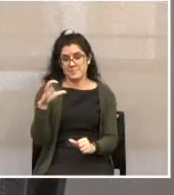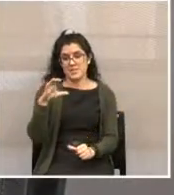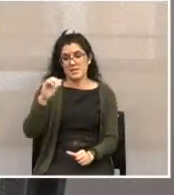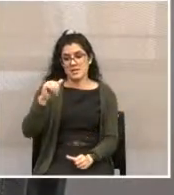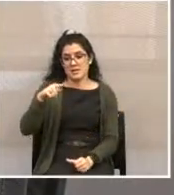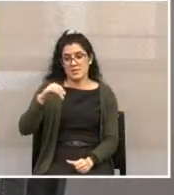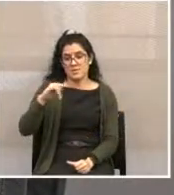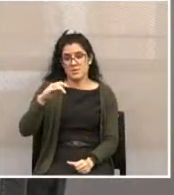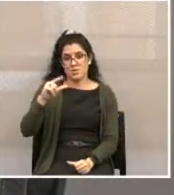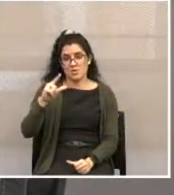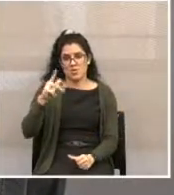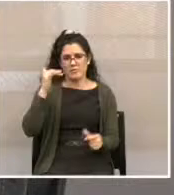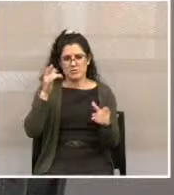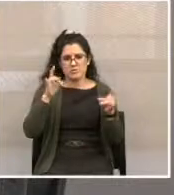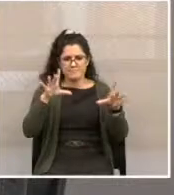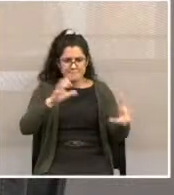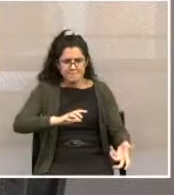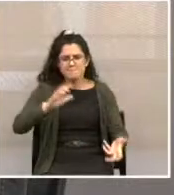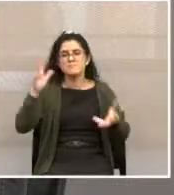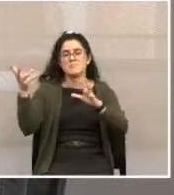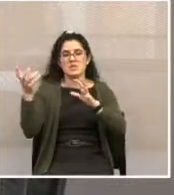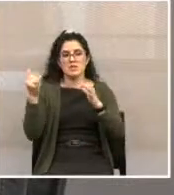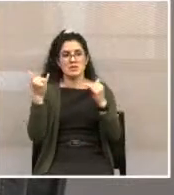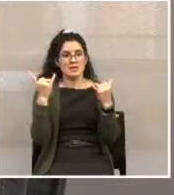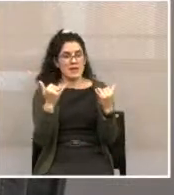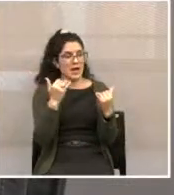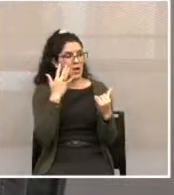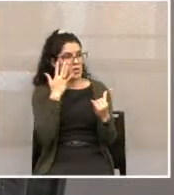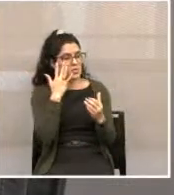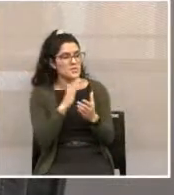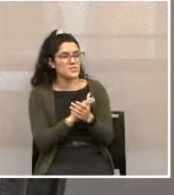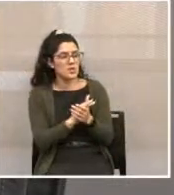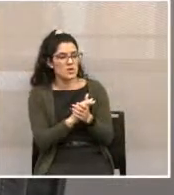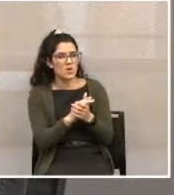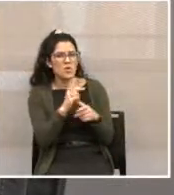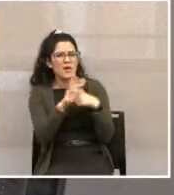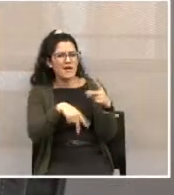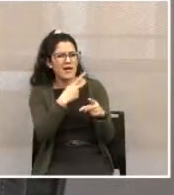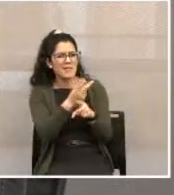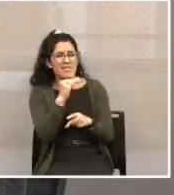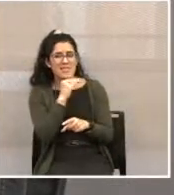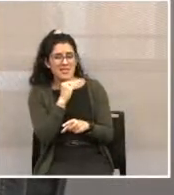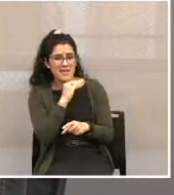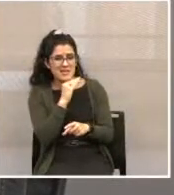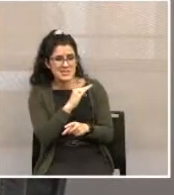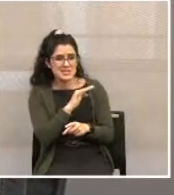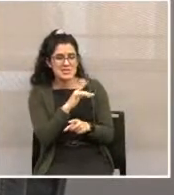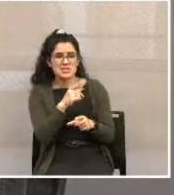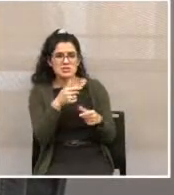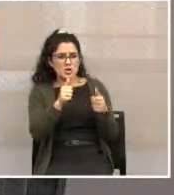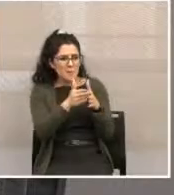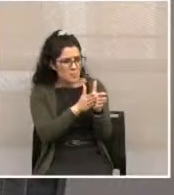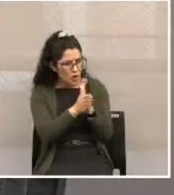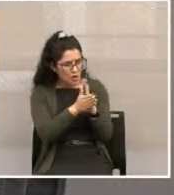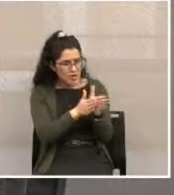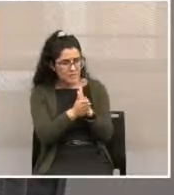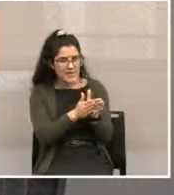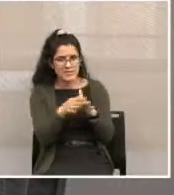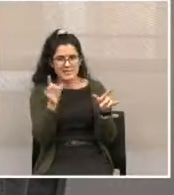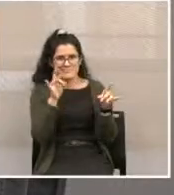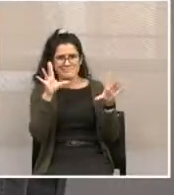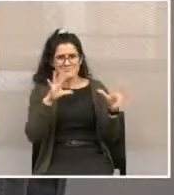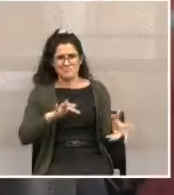at the time this happened. Many of them are being arrested as we speak. What were the kind of lies being said to motivate this kind of insurrection?